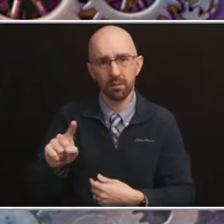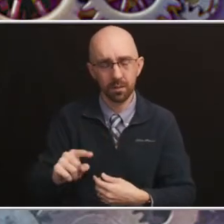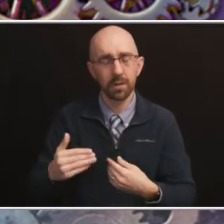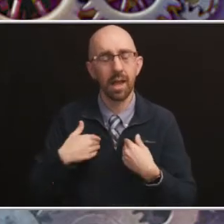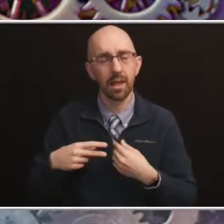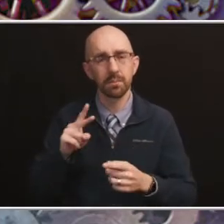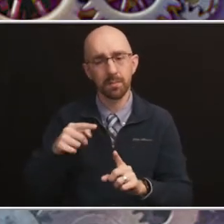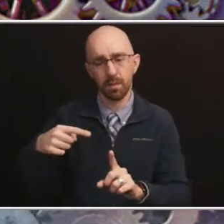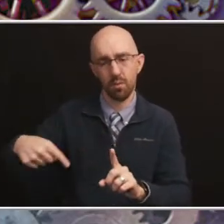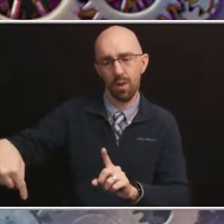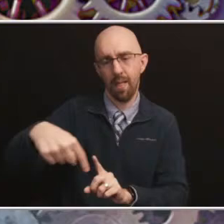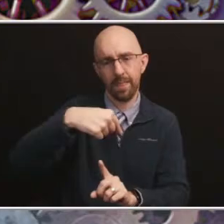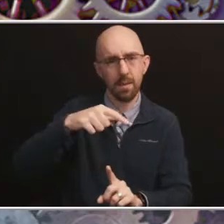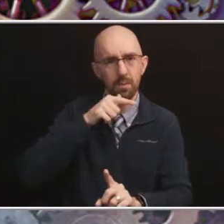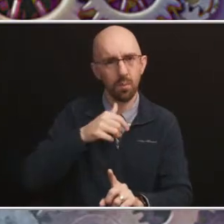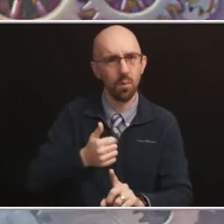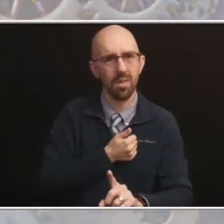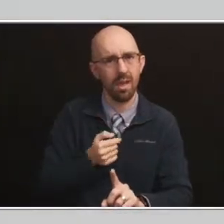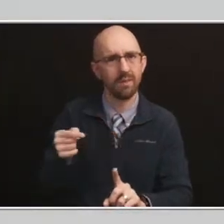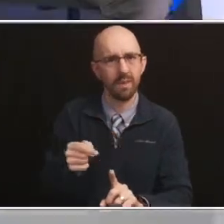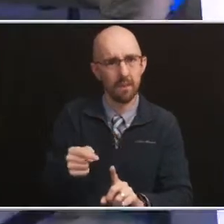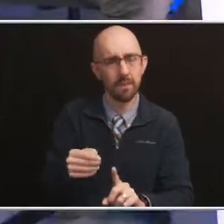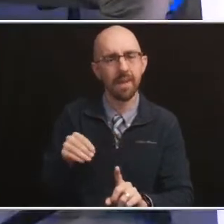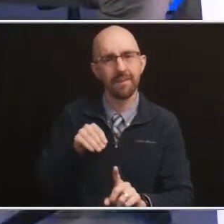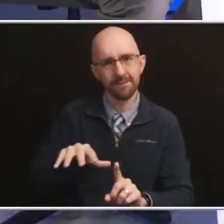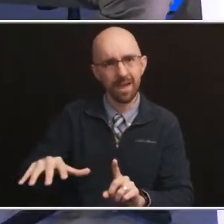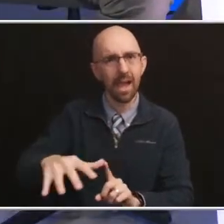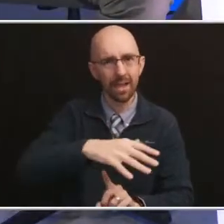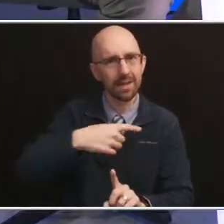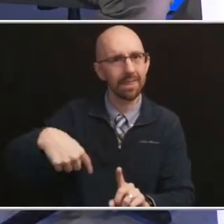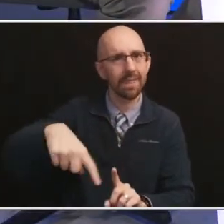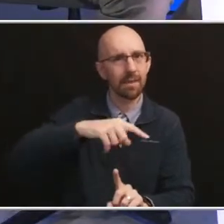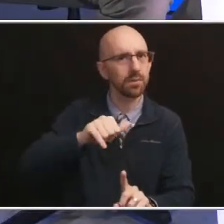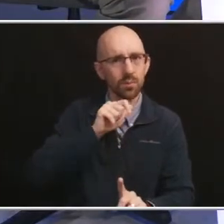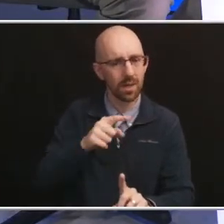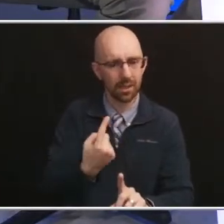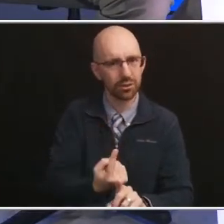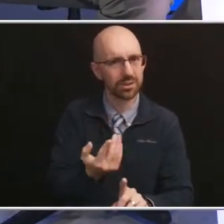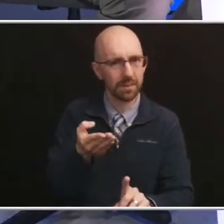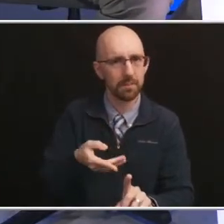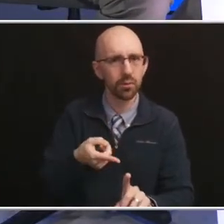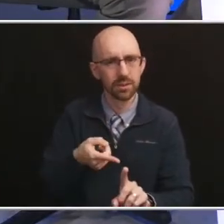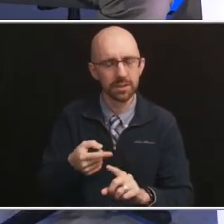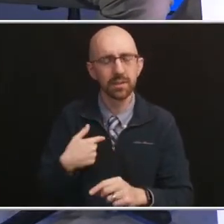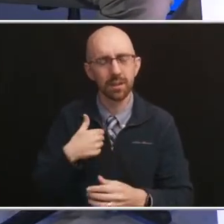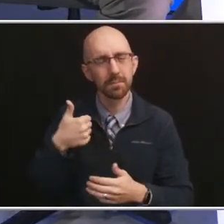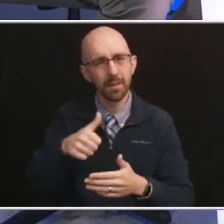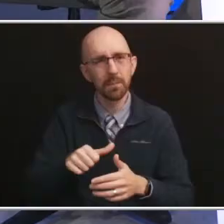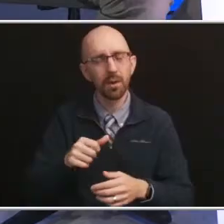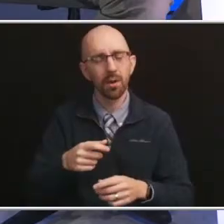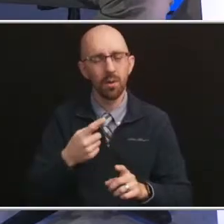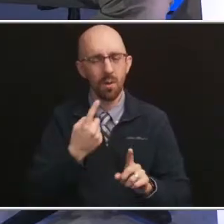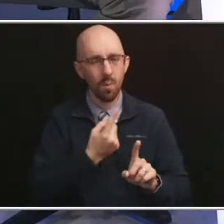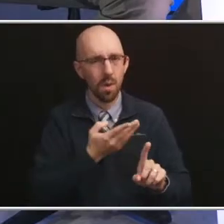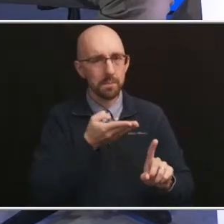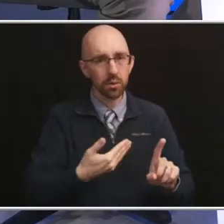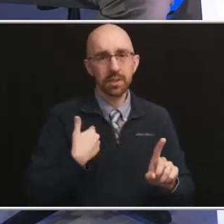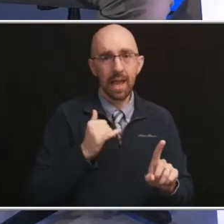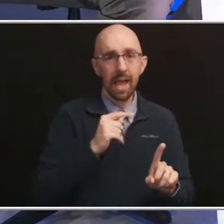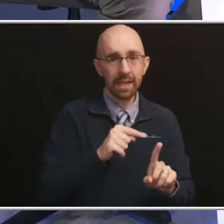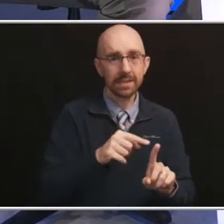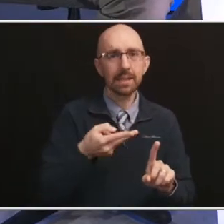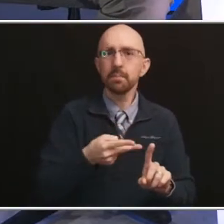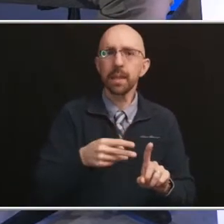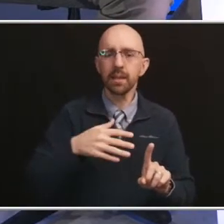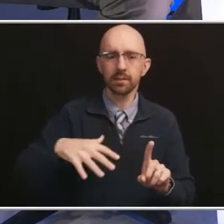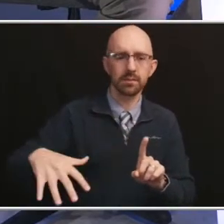so much who are affected by the disease as well. I remember being told when one person in the family has it, the whole family has it.